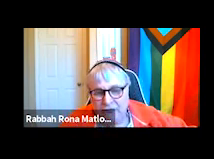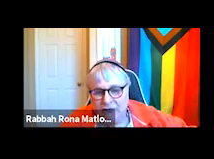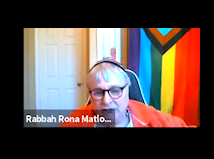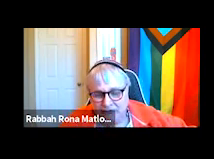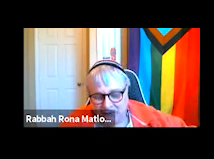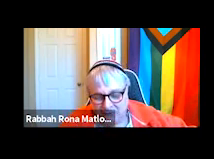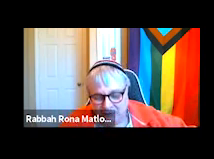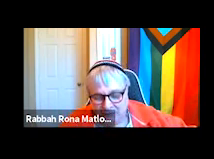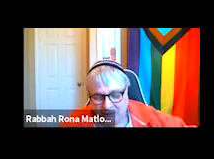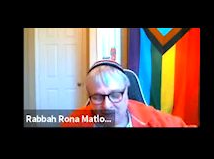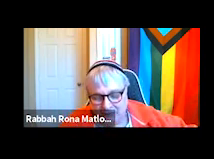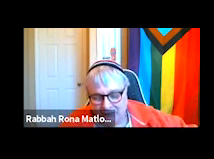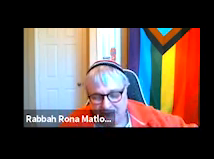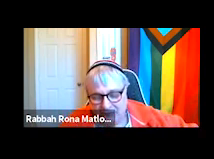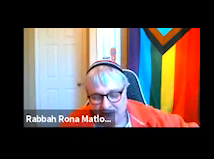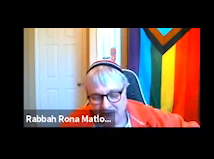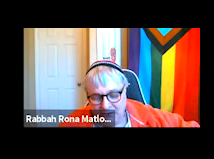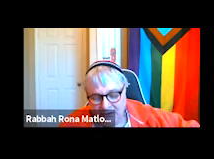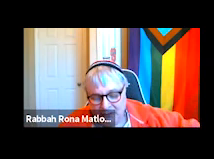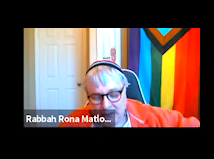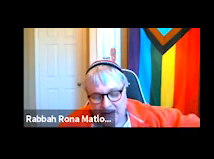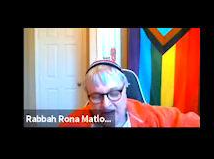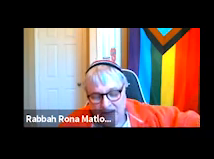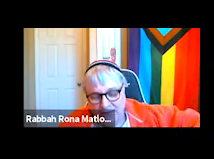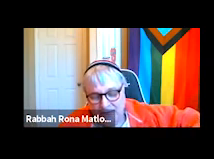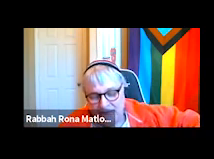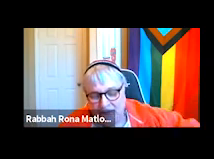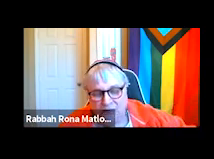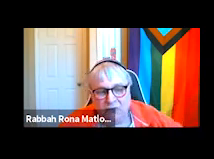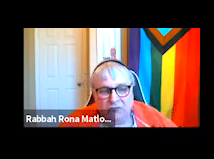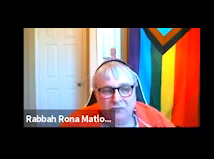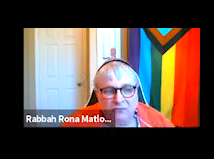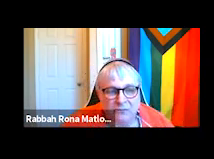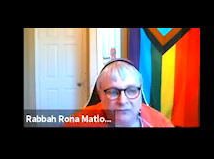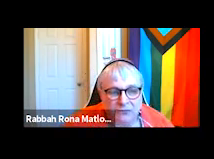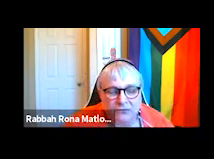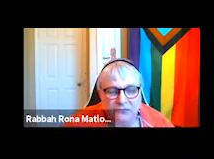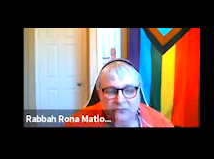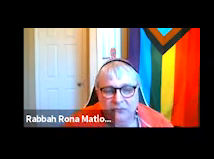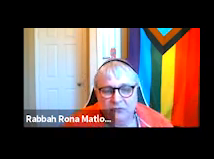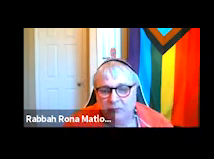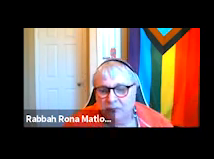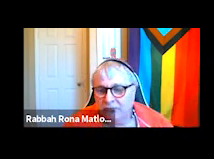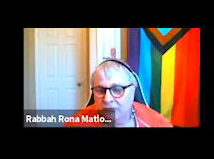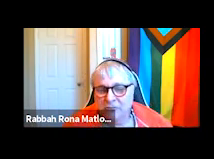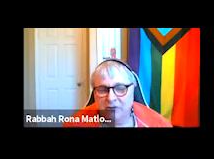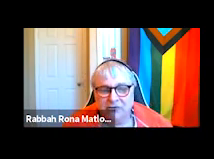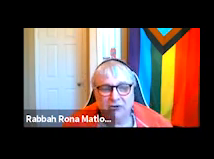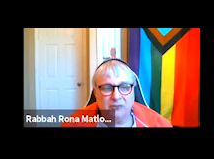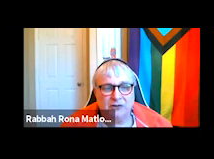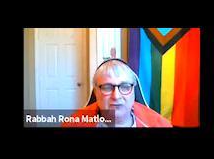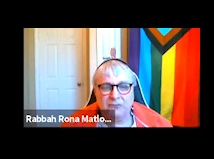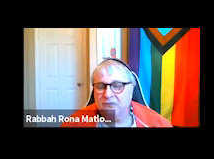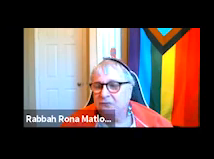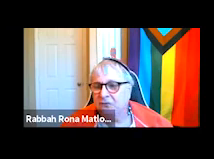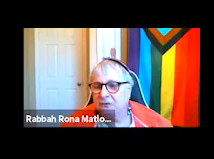National Trans Discrimination Study. Some of you may have heard this before. Some of you have heard me talk